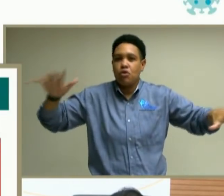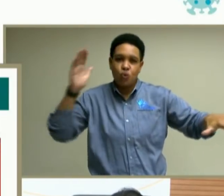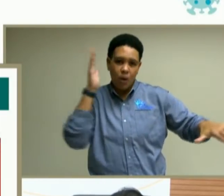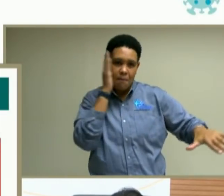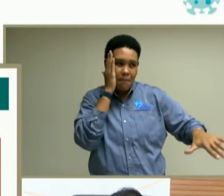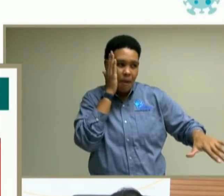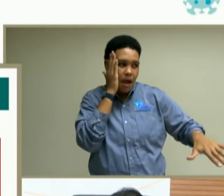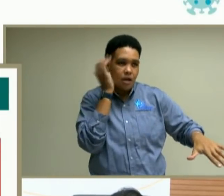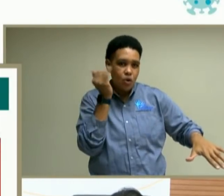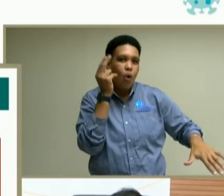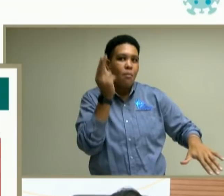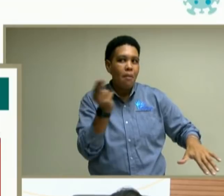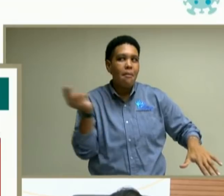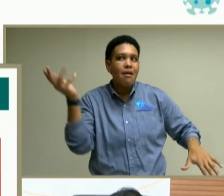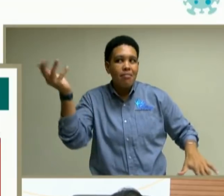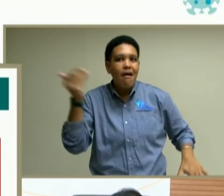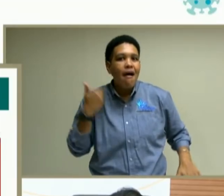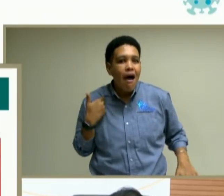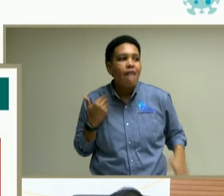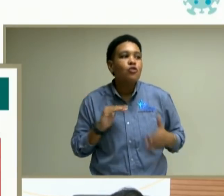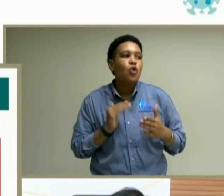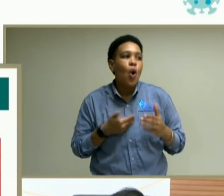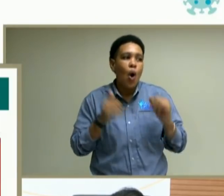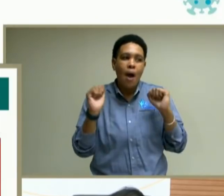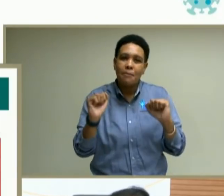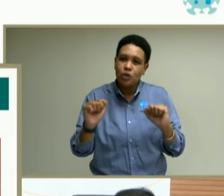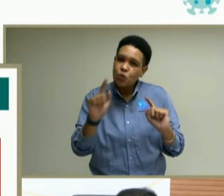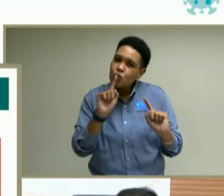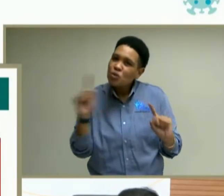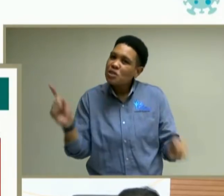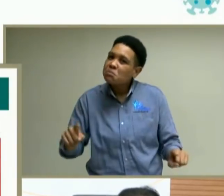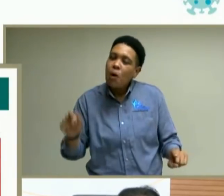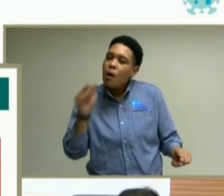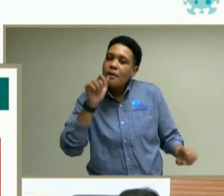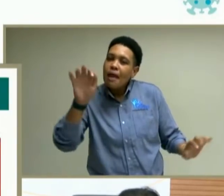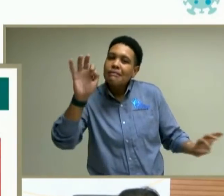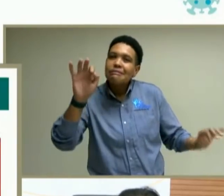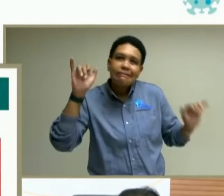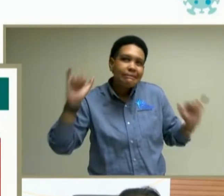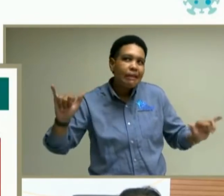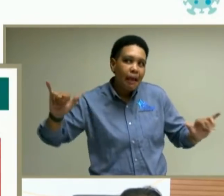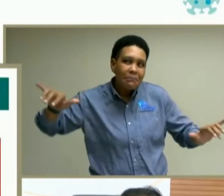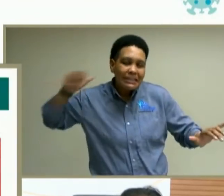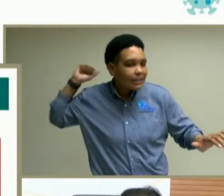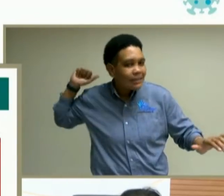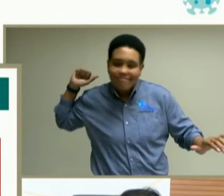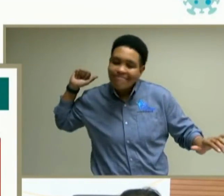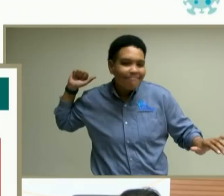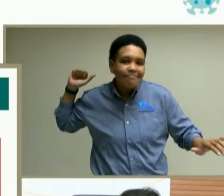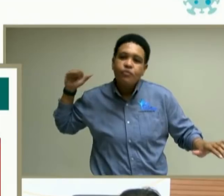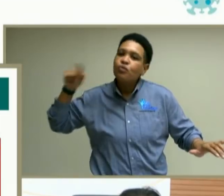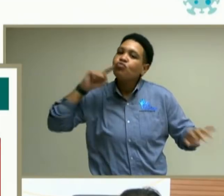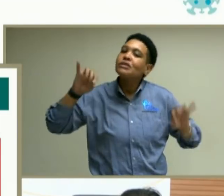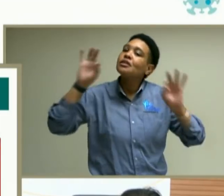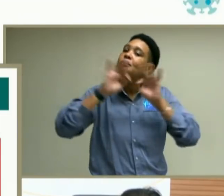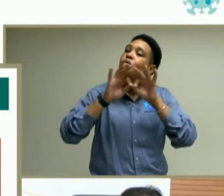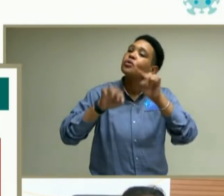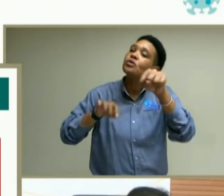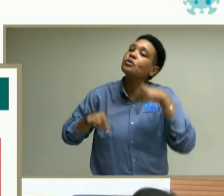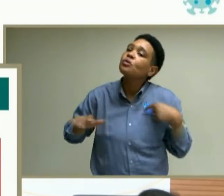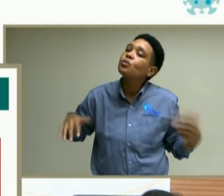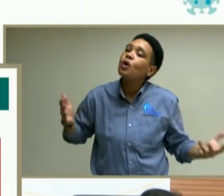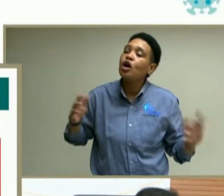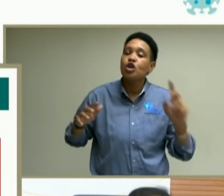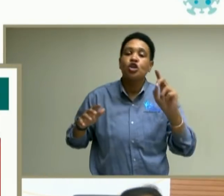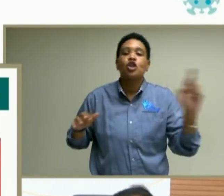being occupied, and therefore our ability to respond is not exactly the same. And so it is very important that